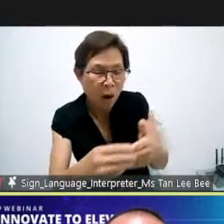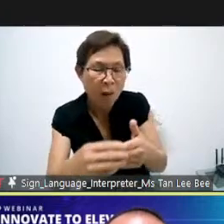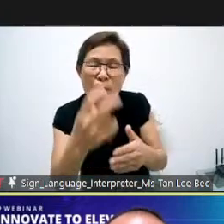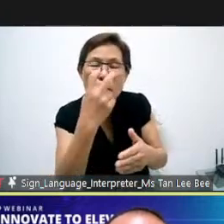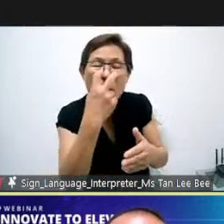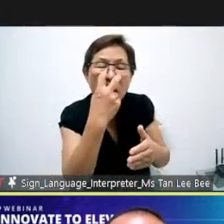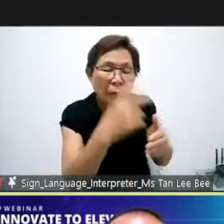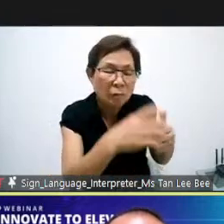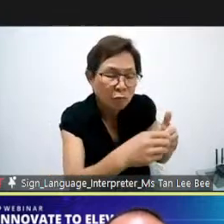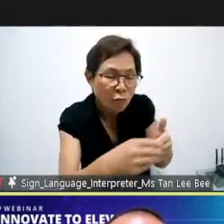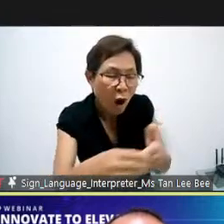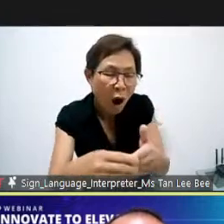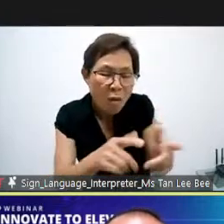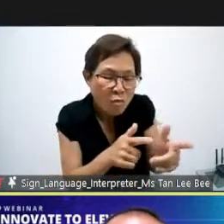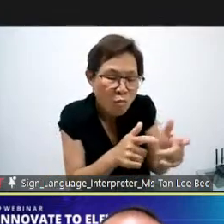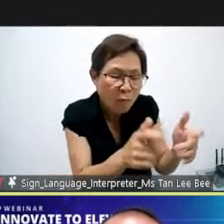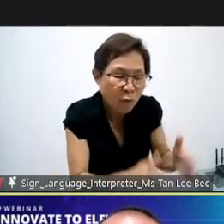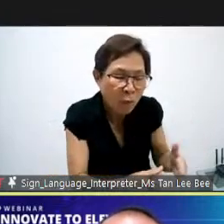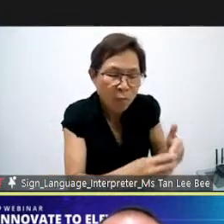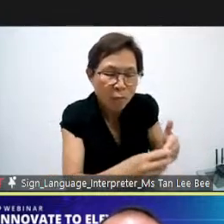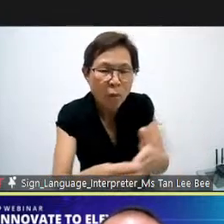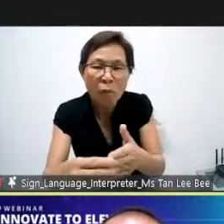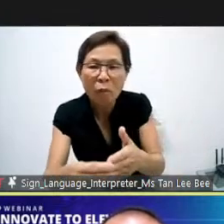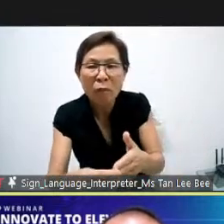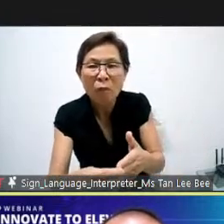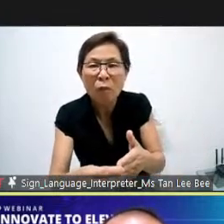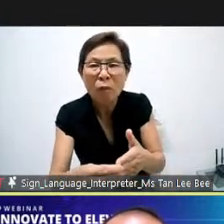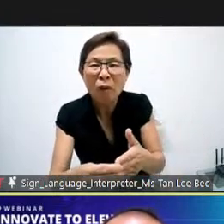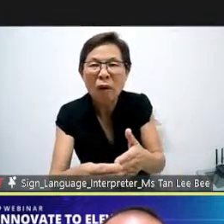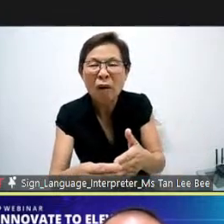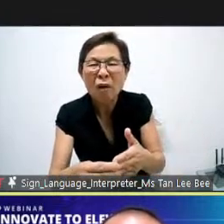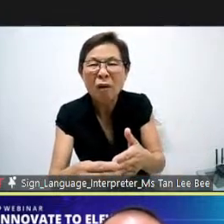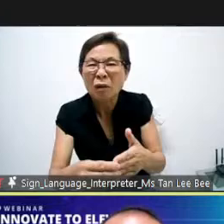blind runner, and a lack of stability for sure.